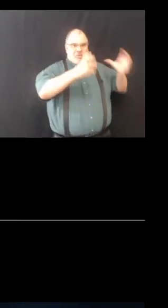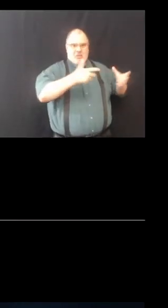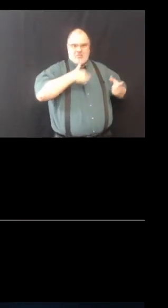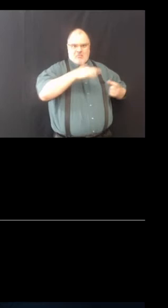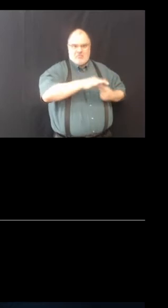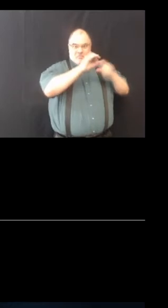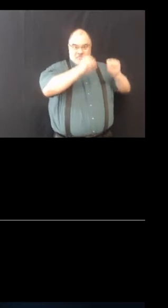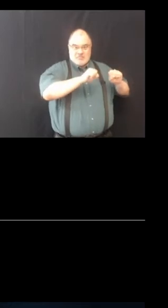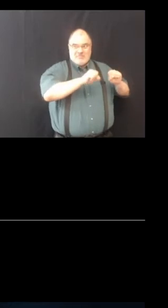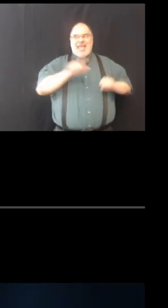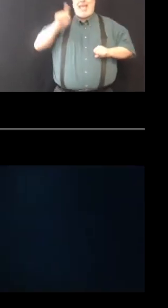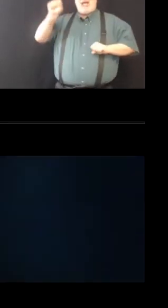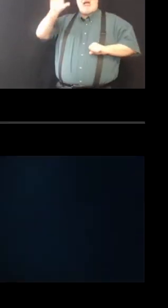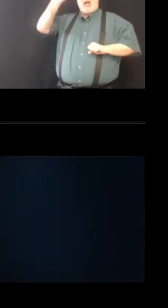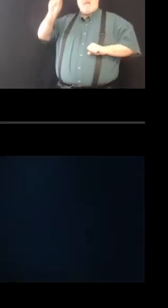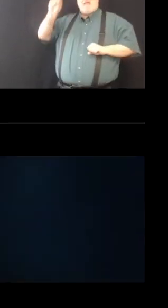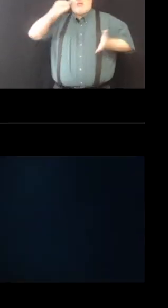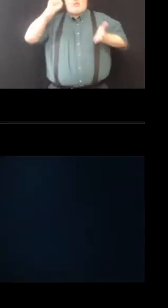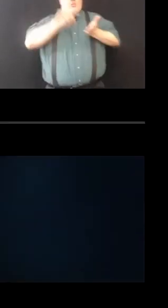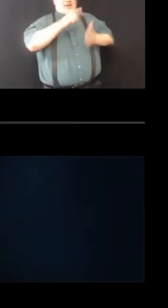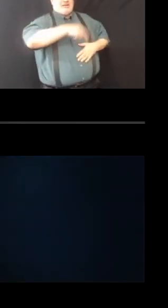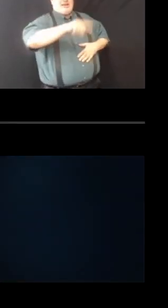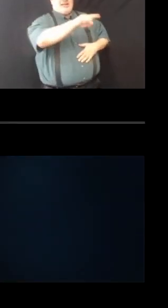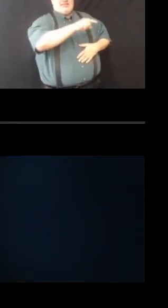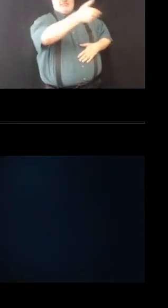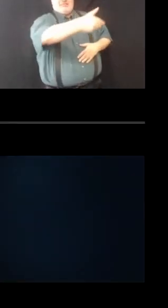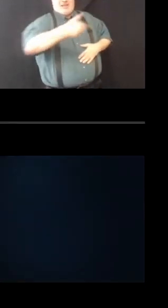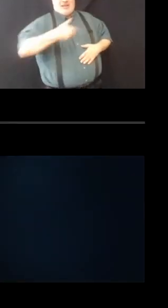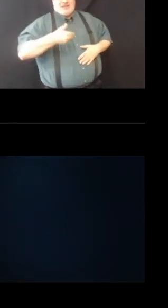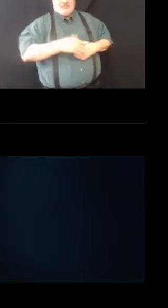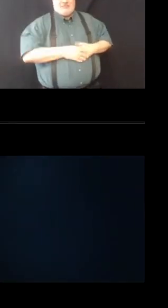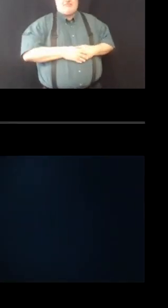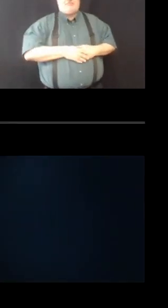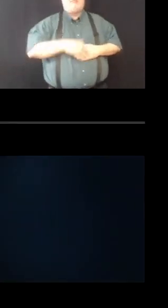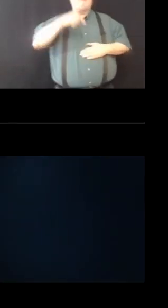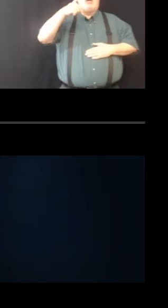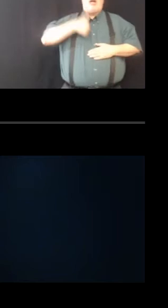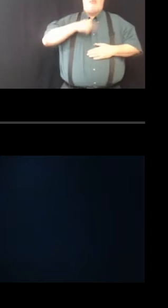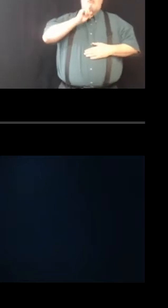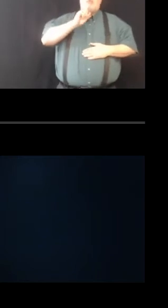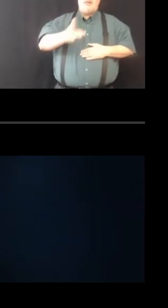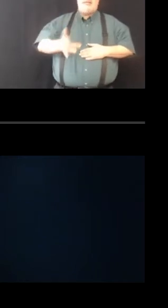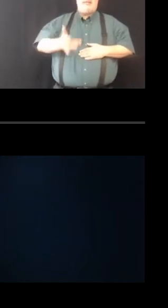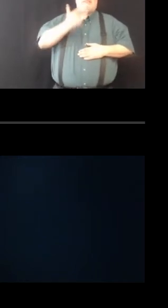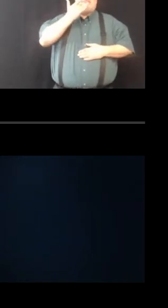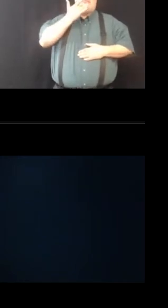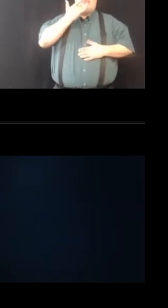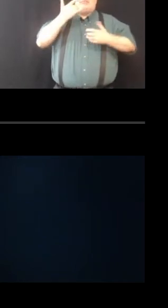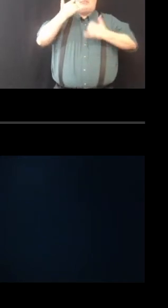have recognized these talents. This is one of my favorite events of the year, and I'm so disappointed that we cannot be in